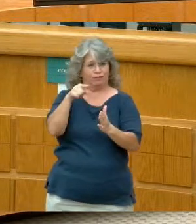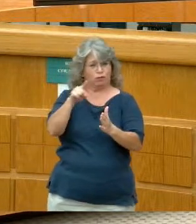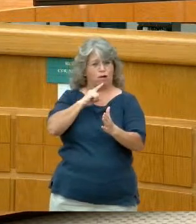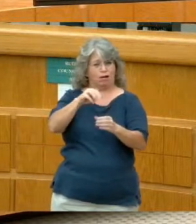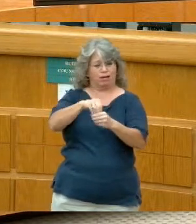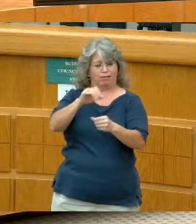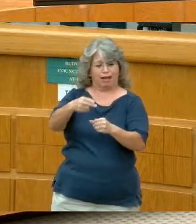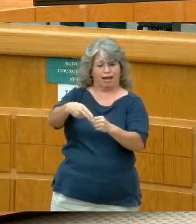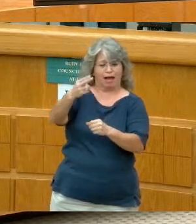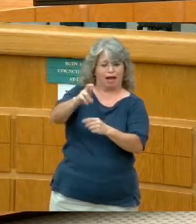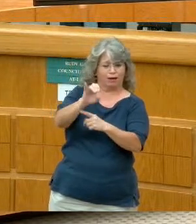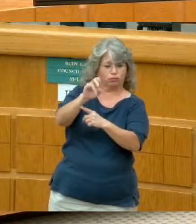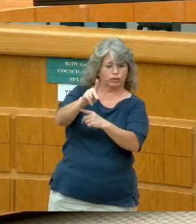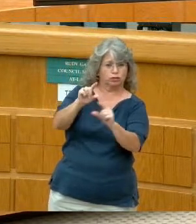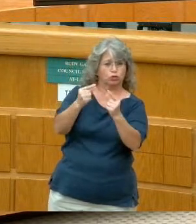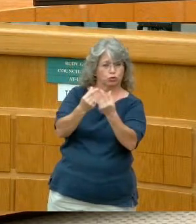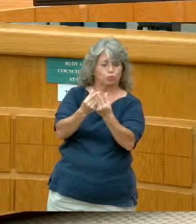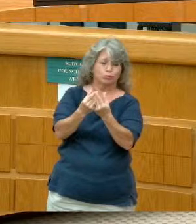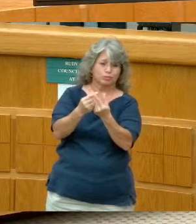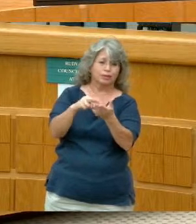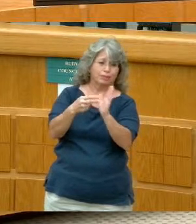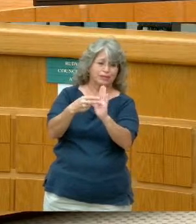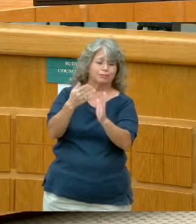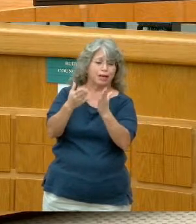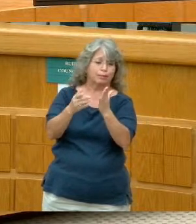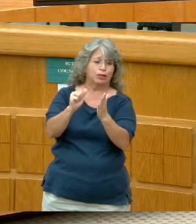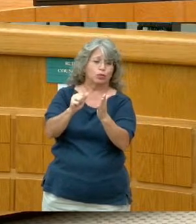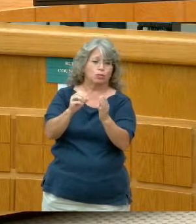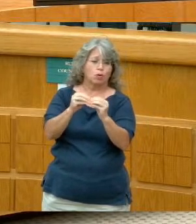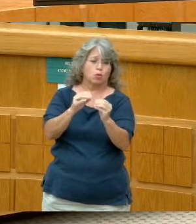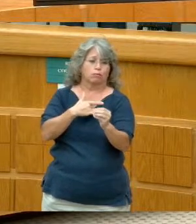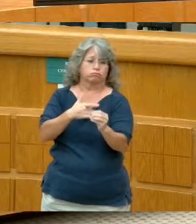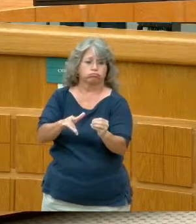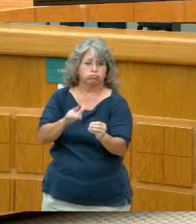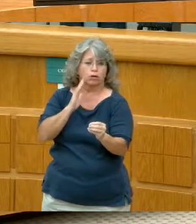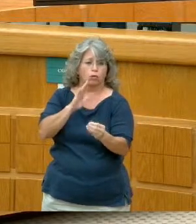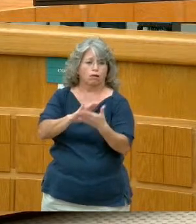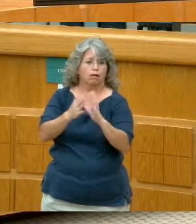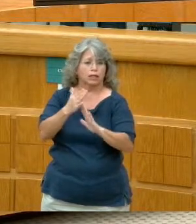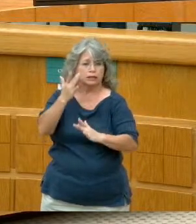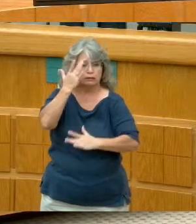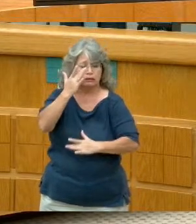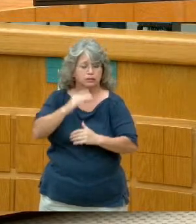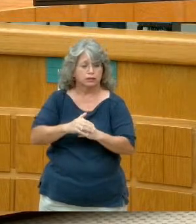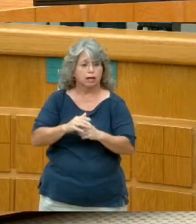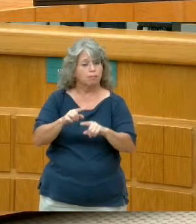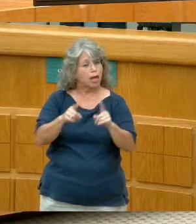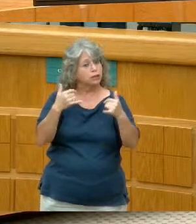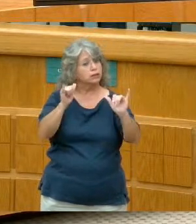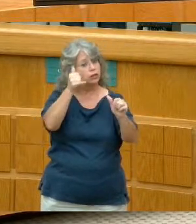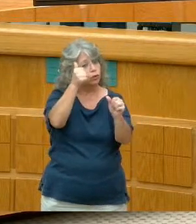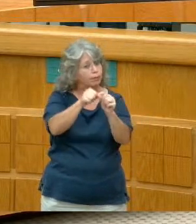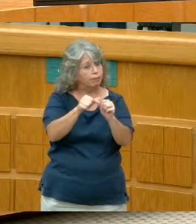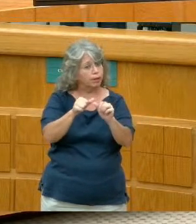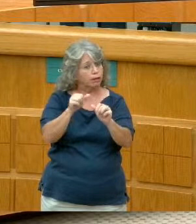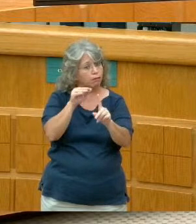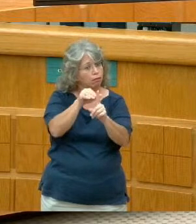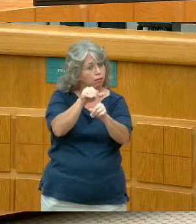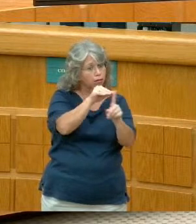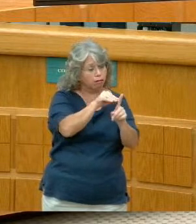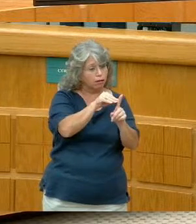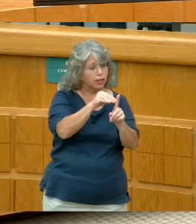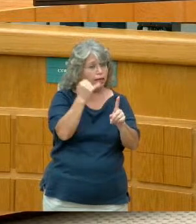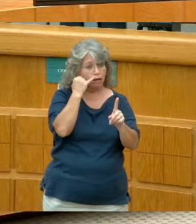means just that you are more likely to get ill. But you need to remember that if you're in a lower risk,